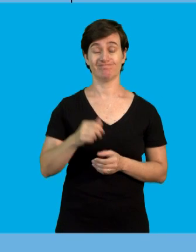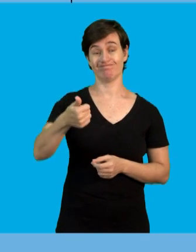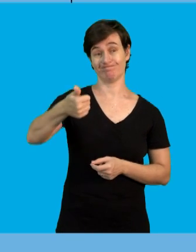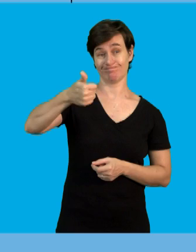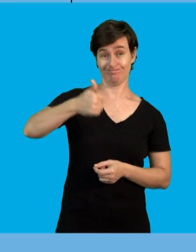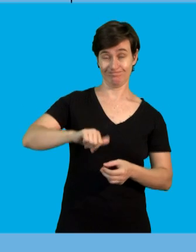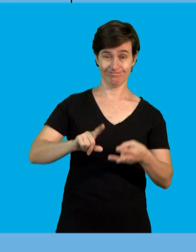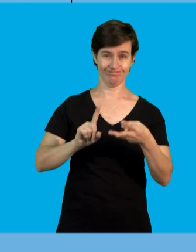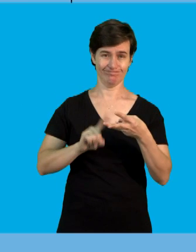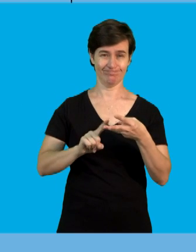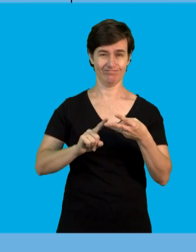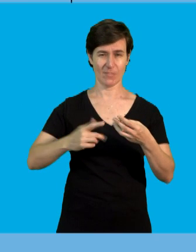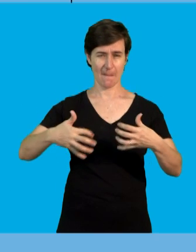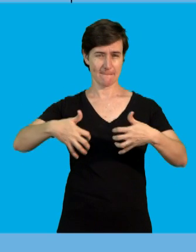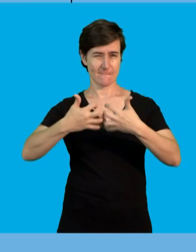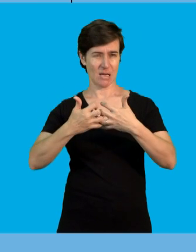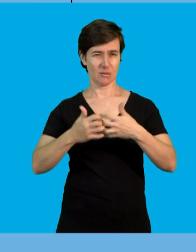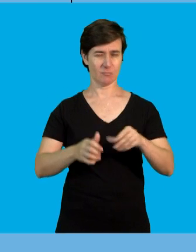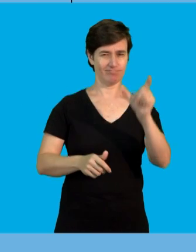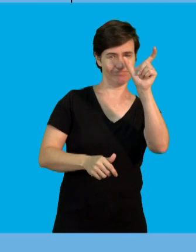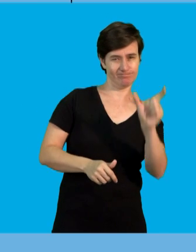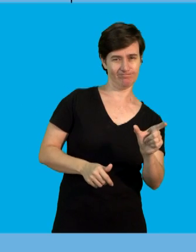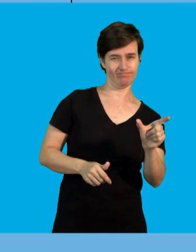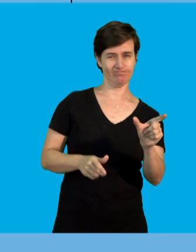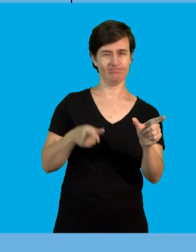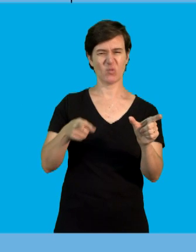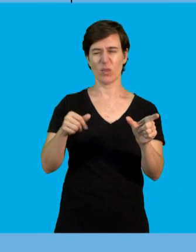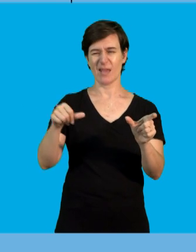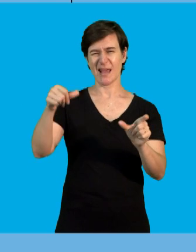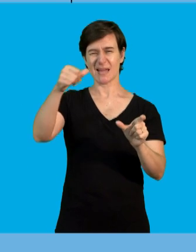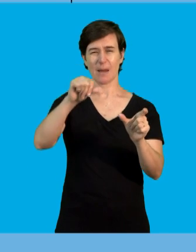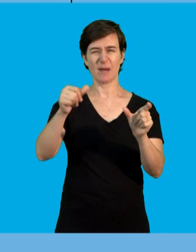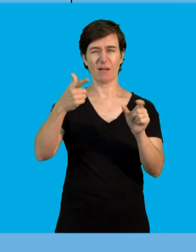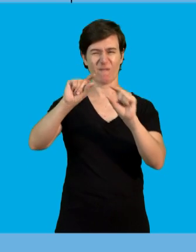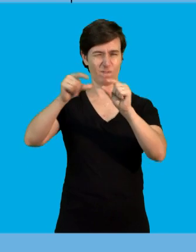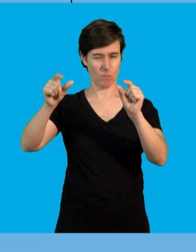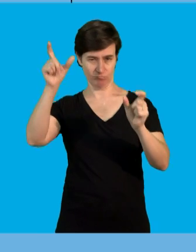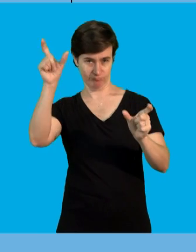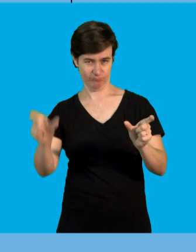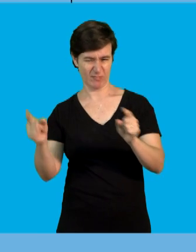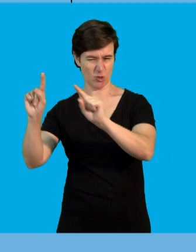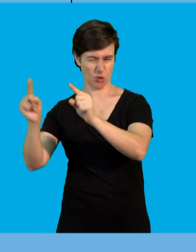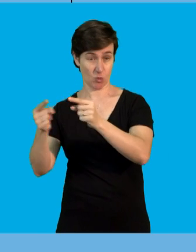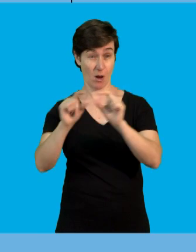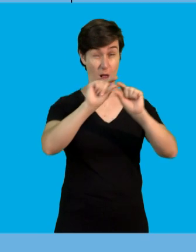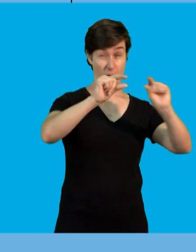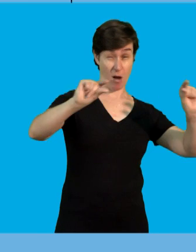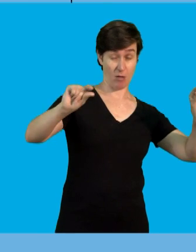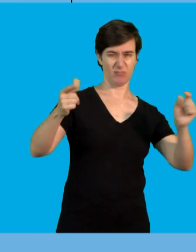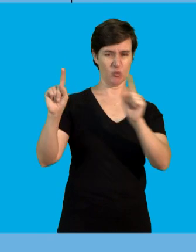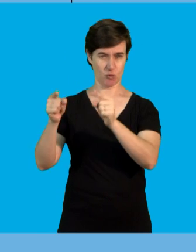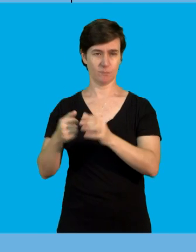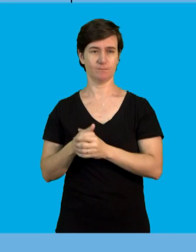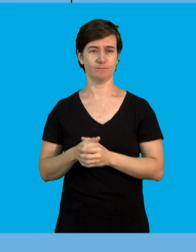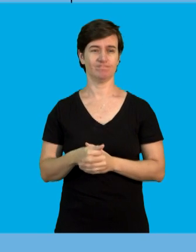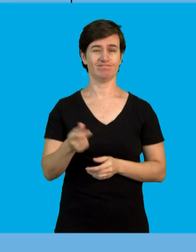Now, the next question says, we need to match the names of the substances in column A with the chemical formula in column B. So we have